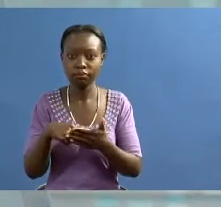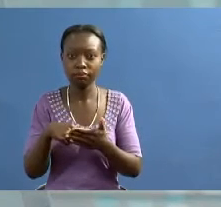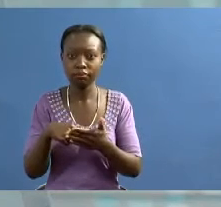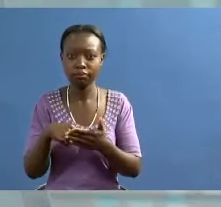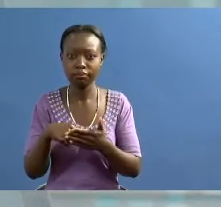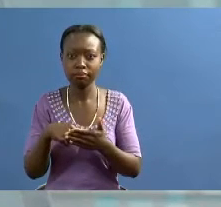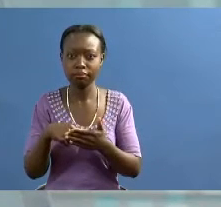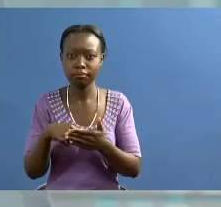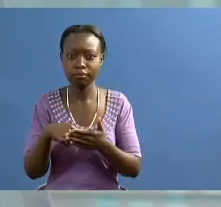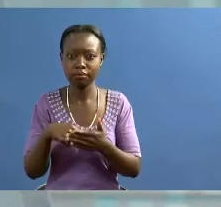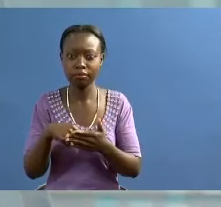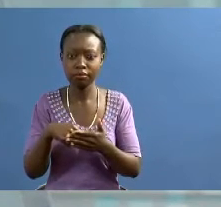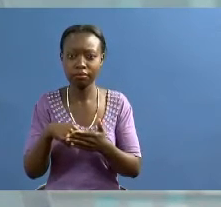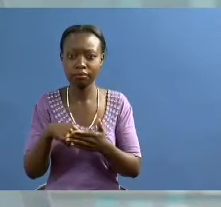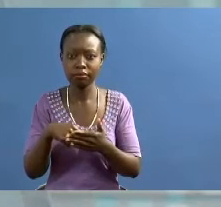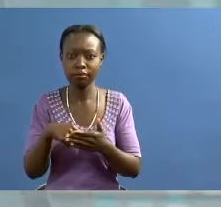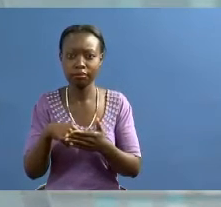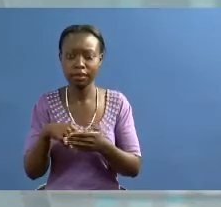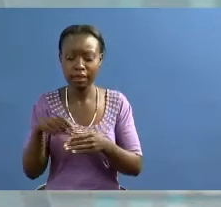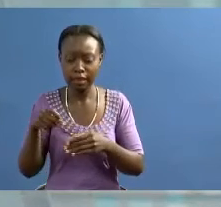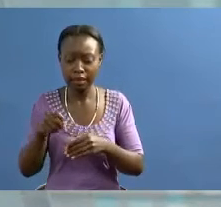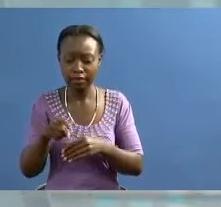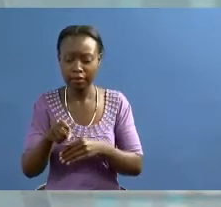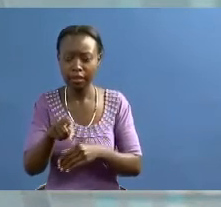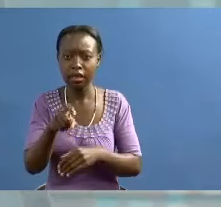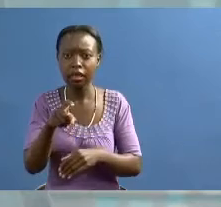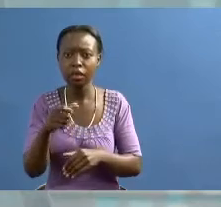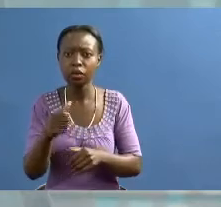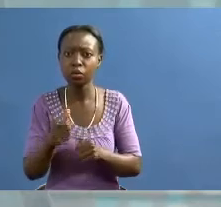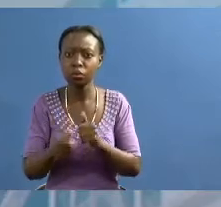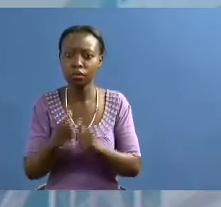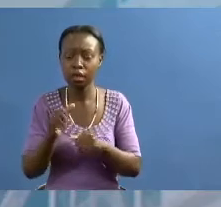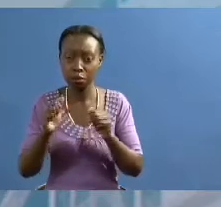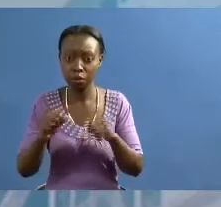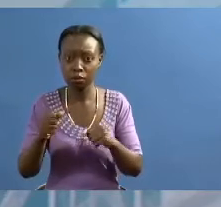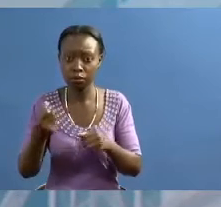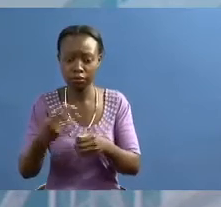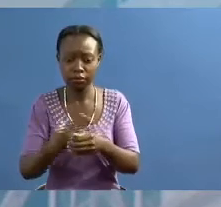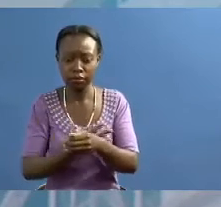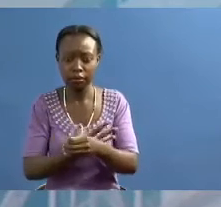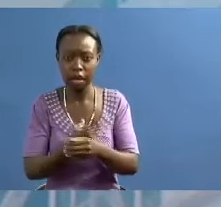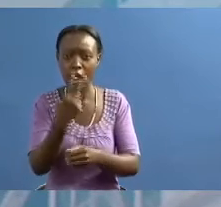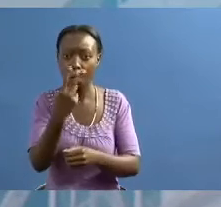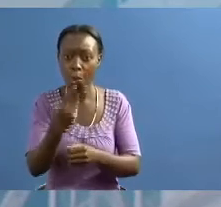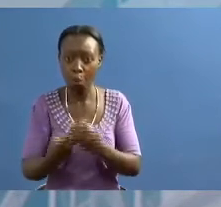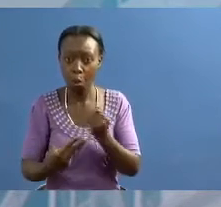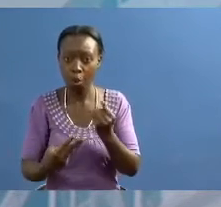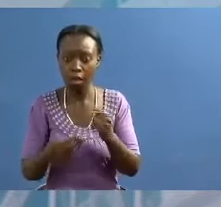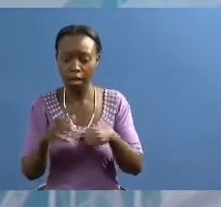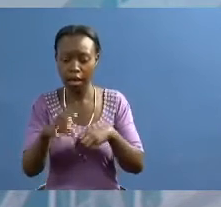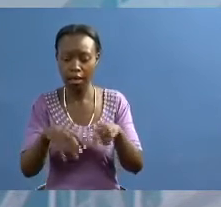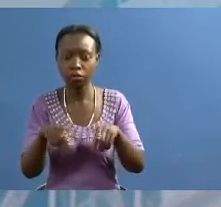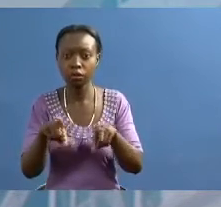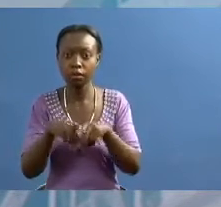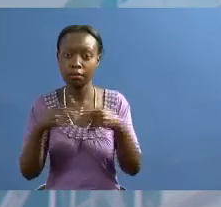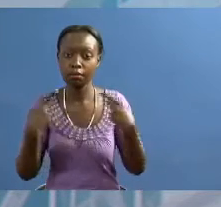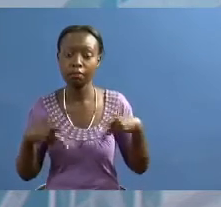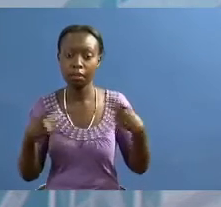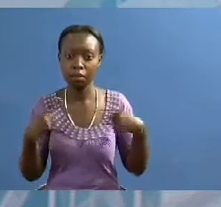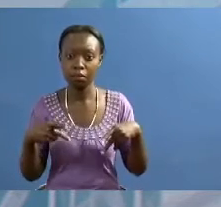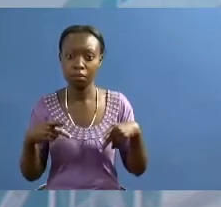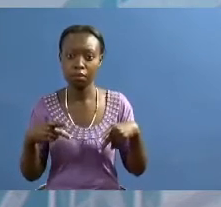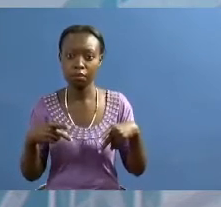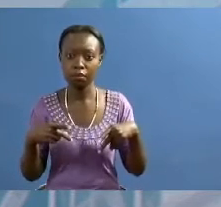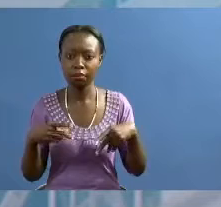zoonotic virus. It is a virus that can infect both animals and humans. And there are occasions